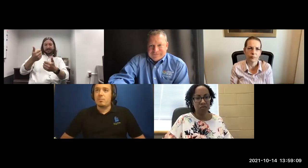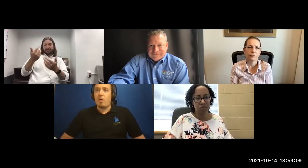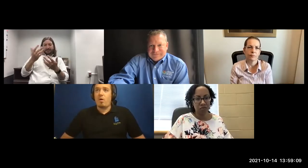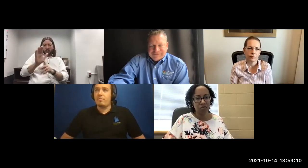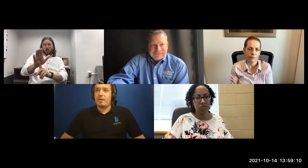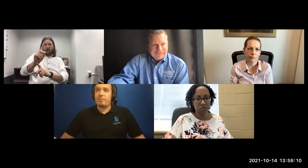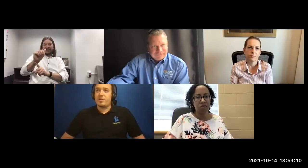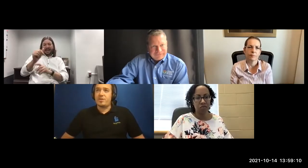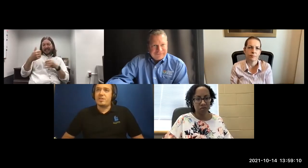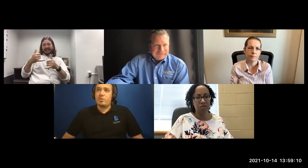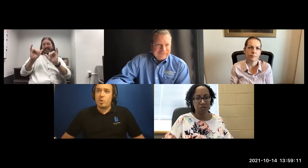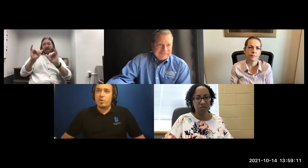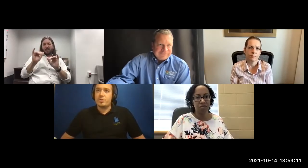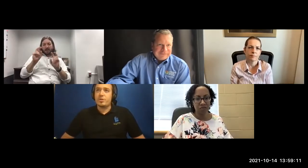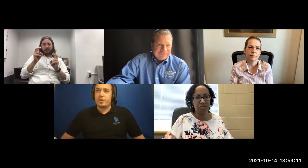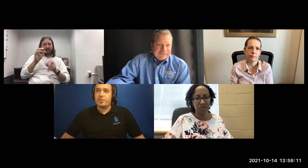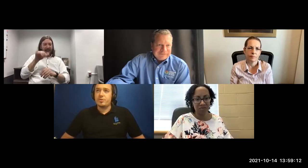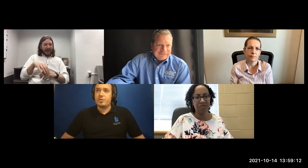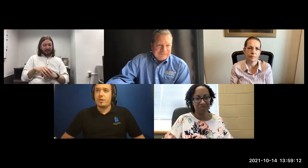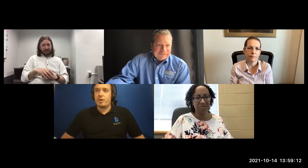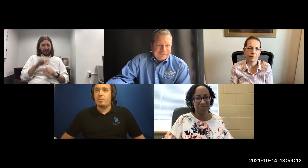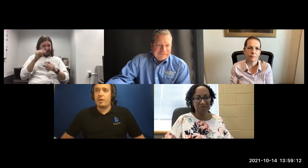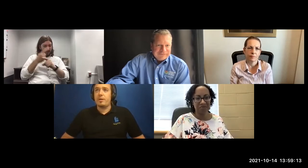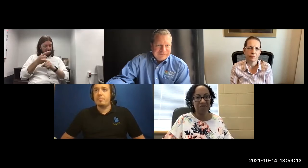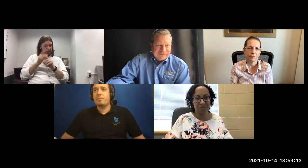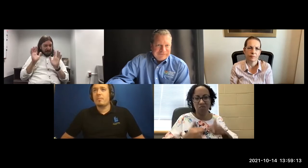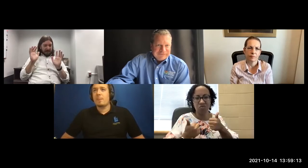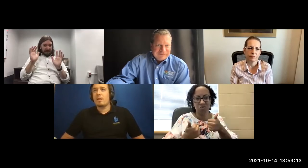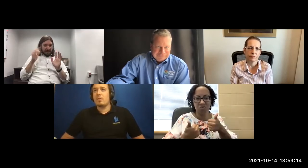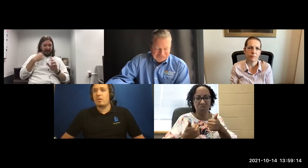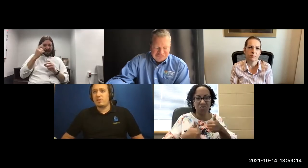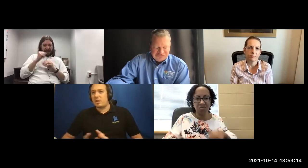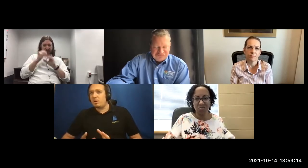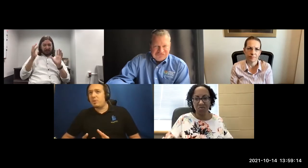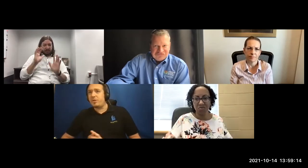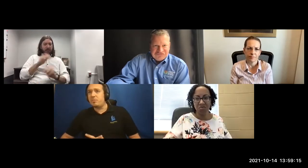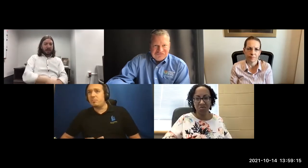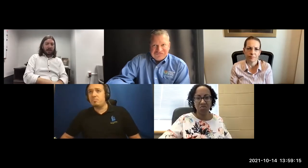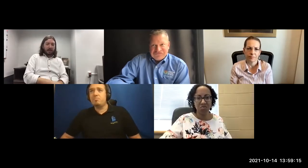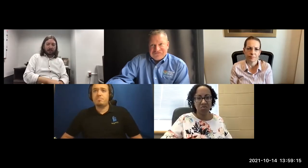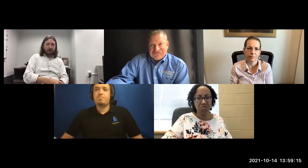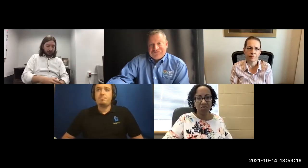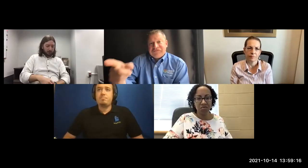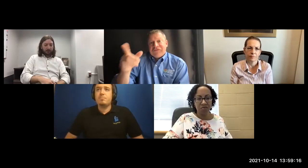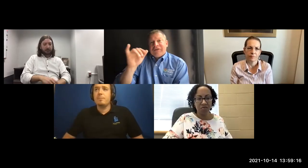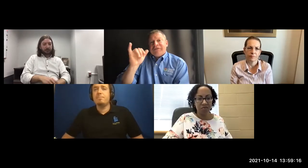purposes. All of that information is still yours to use and apply. Is that appropriate to you? Mm-hmm.